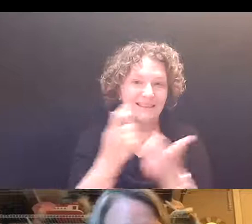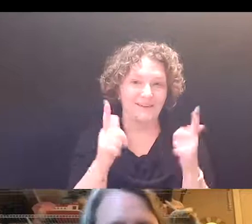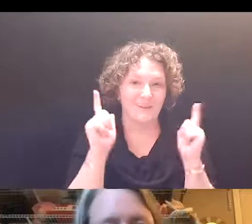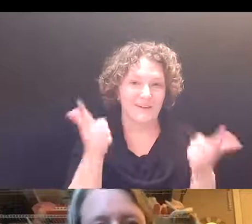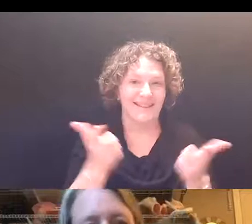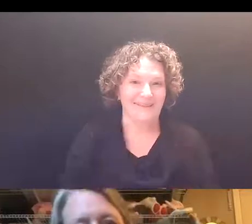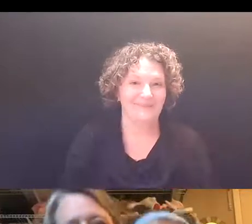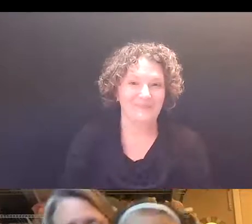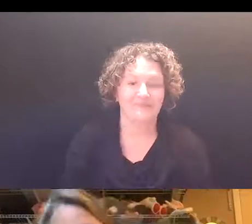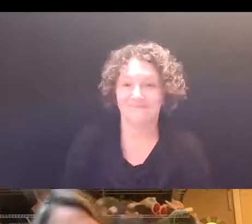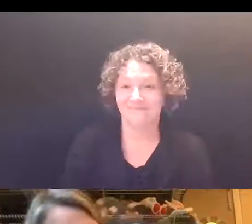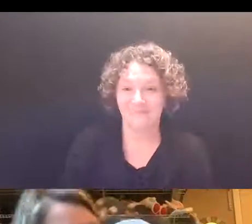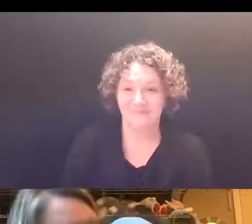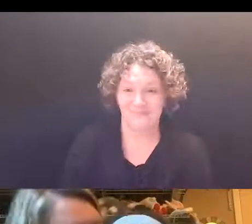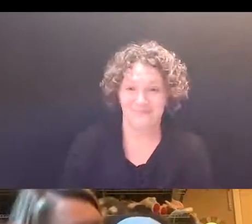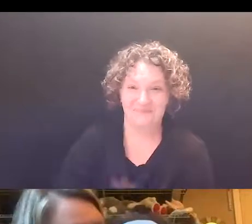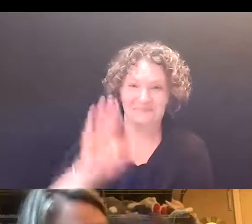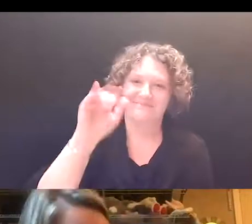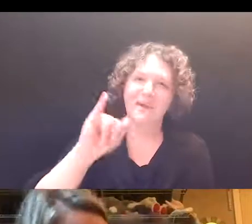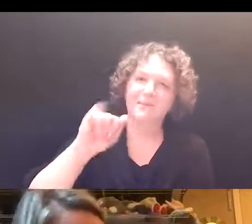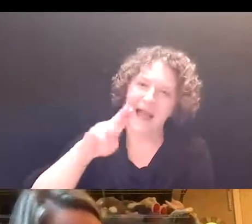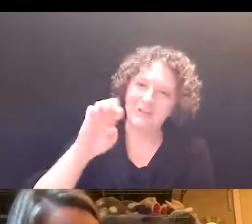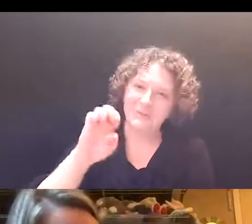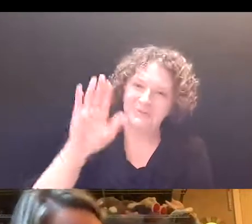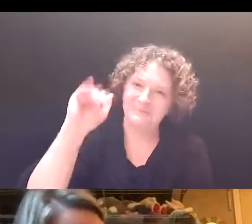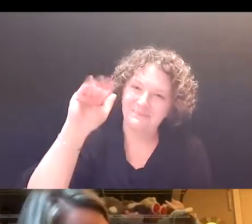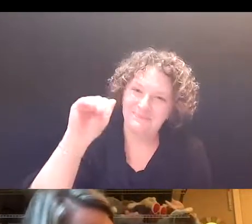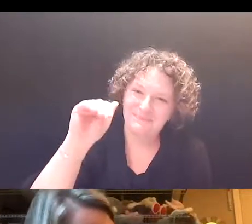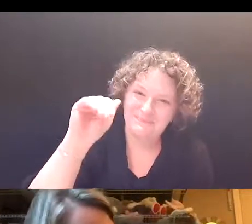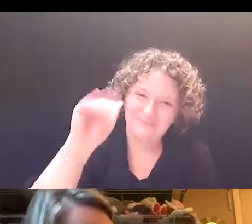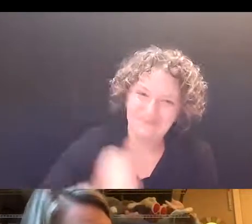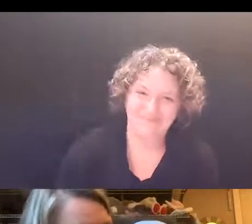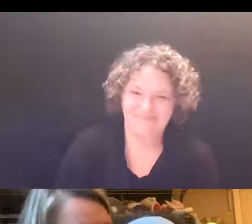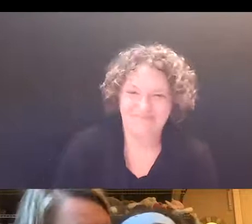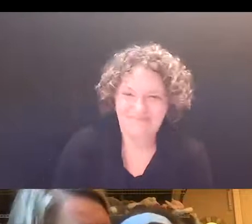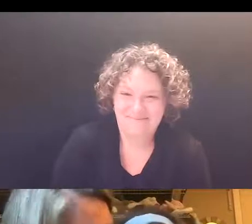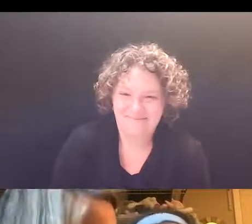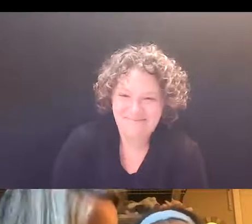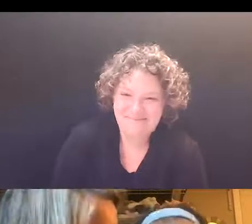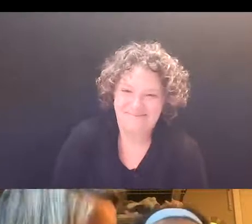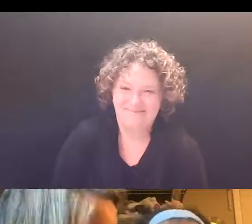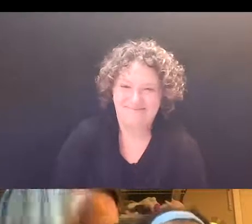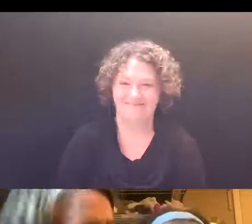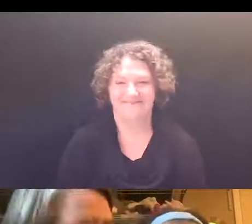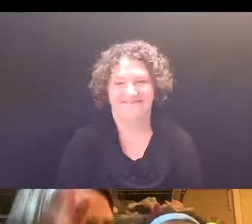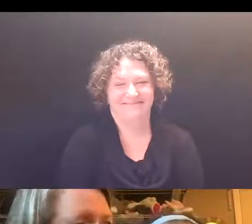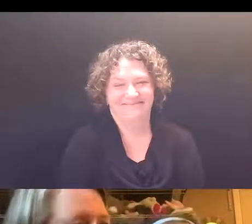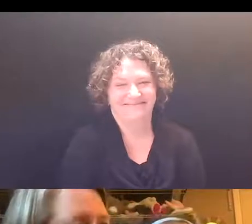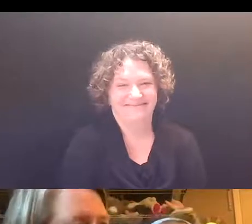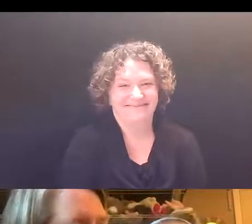And we hope to see you all later. Bye-bye. Take care. Bye, June.